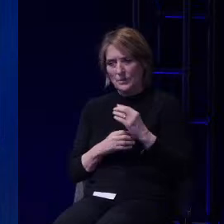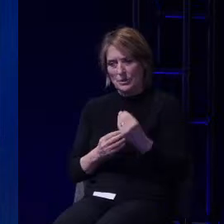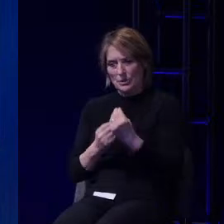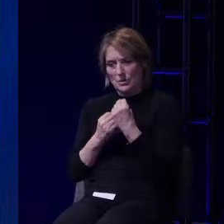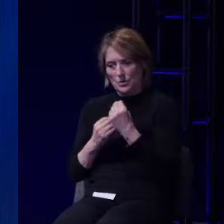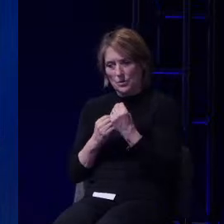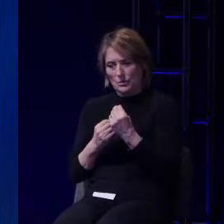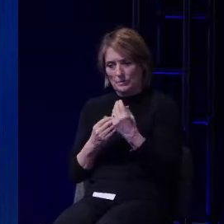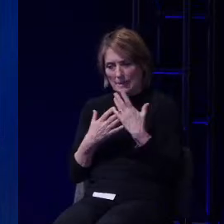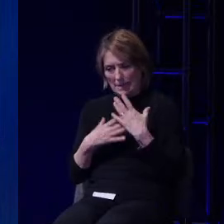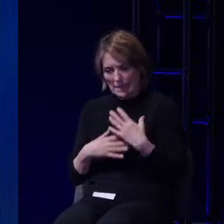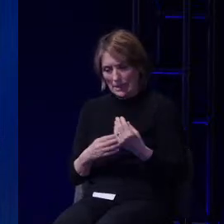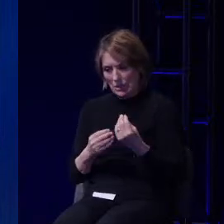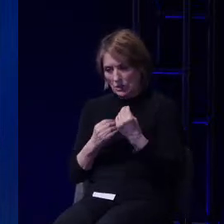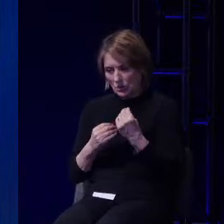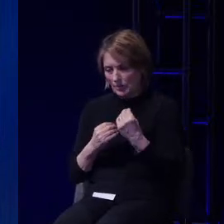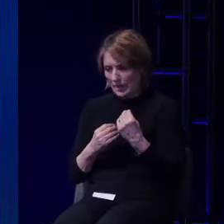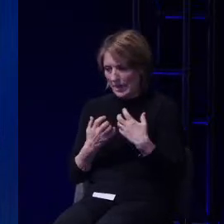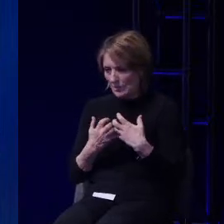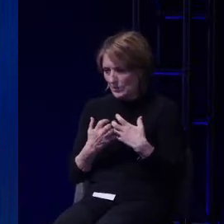so many things. It taught me to listen.